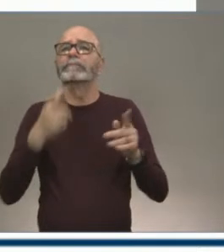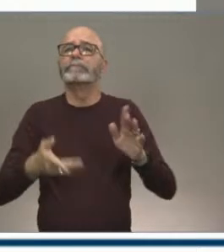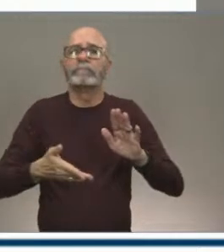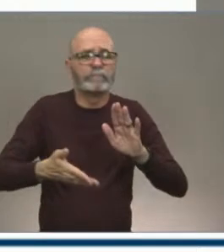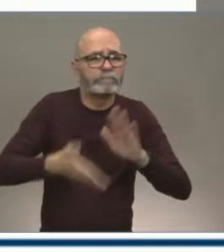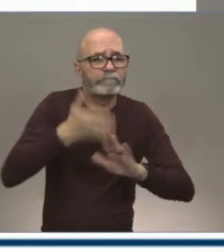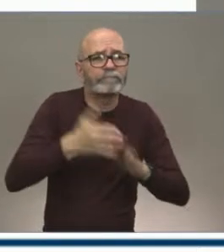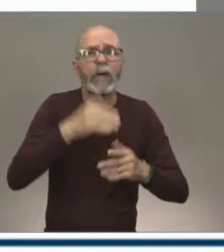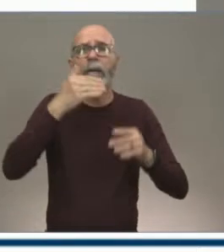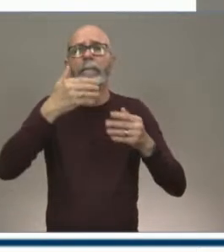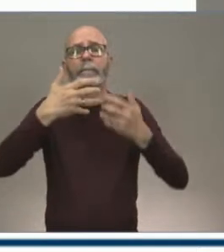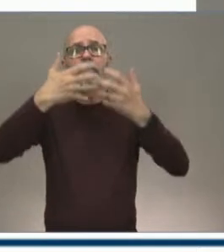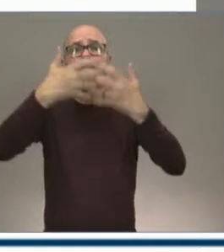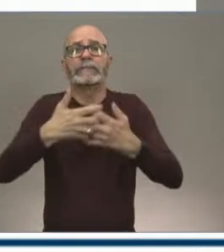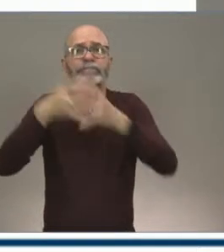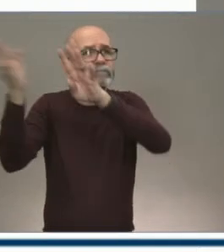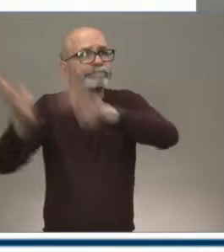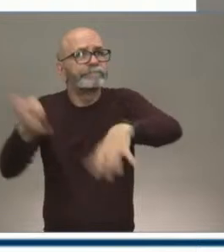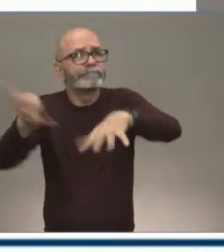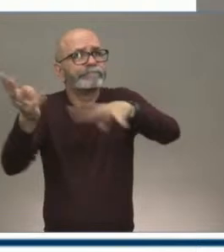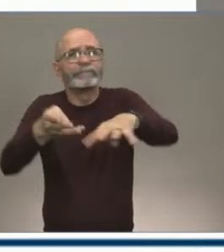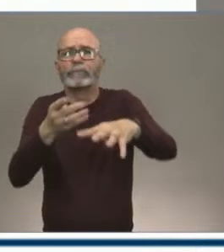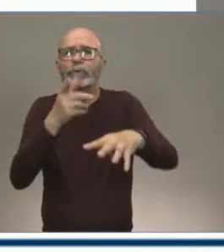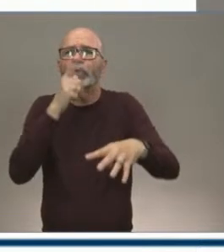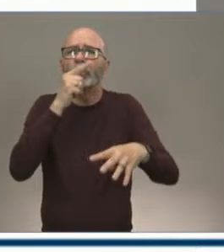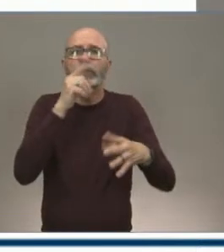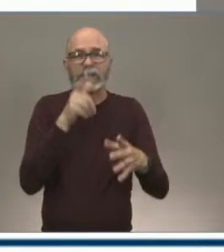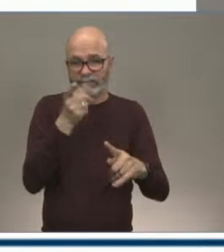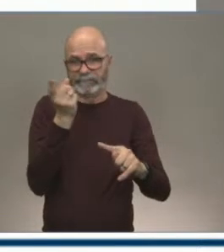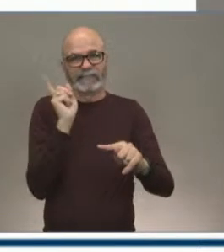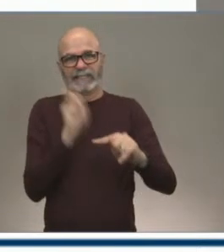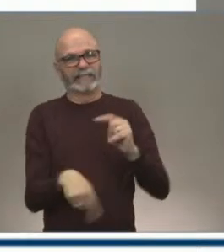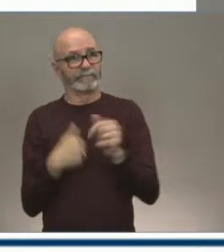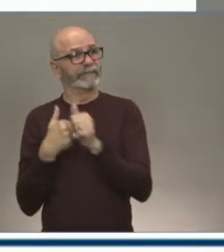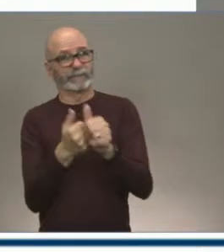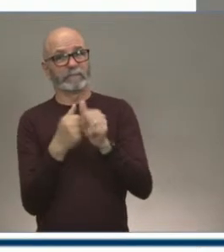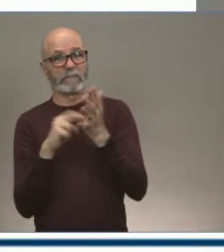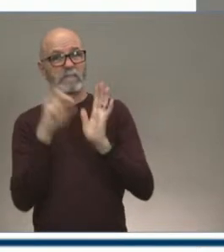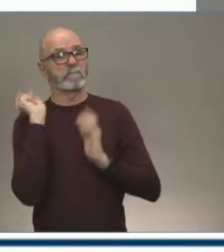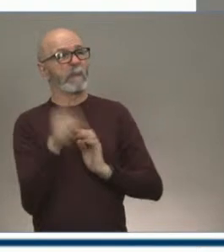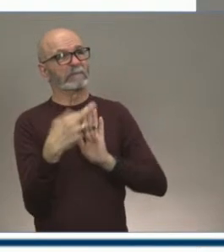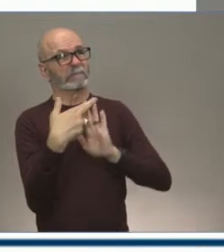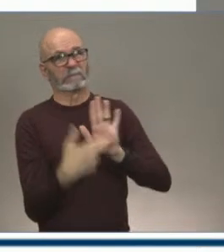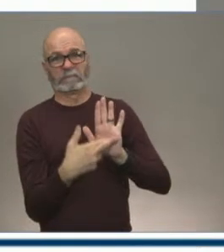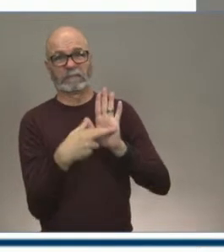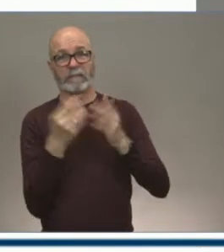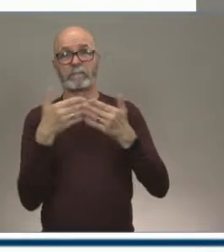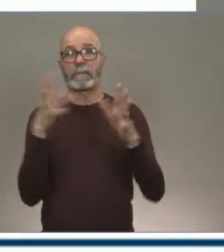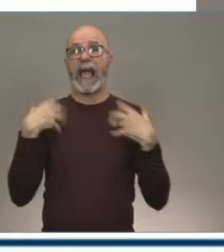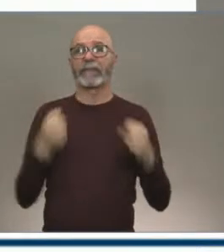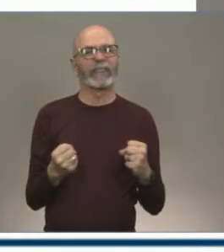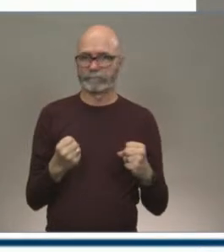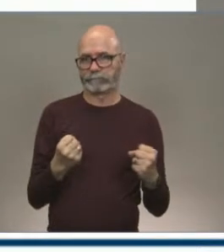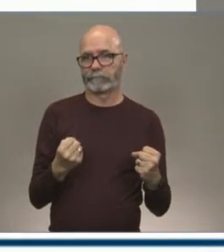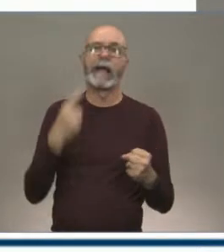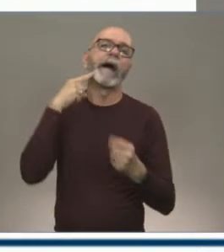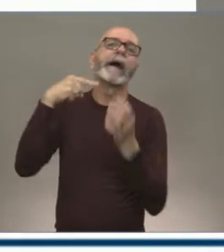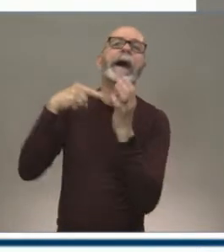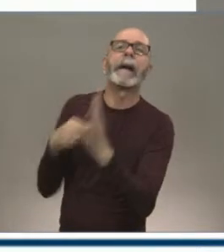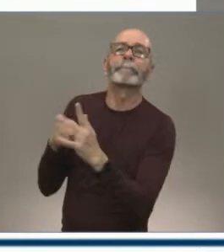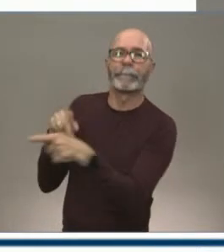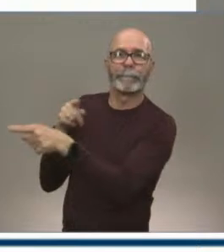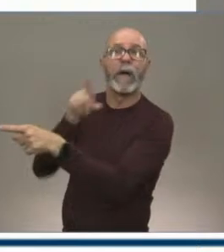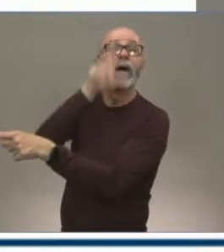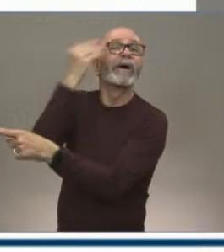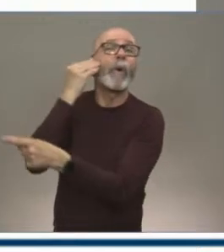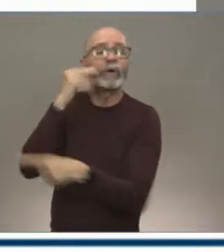adhere to public health measures to do their work. And if the virus does get introduced, we've already had one outbreak in a poultry plant, it can spread